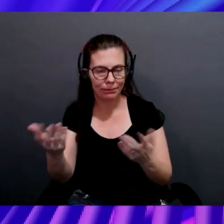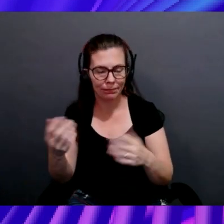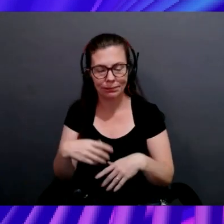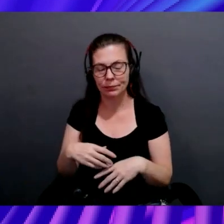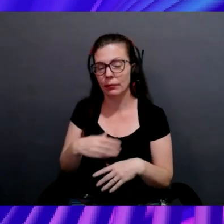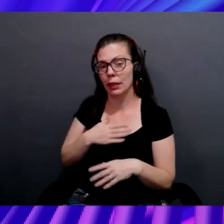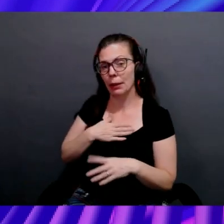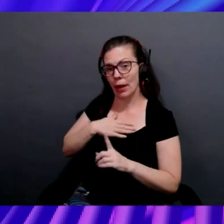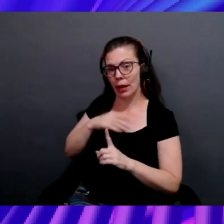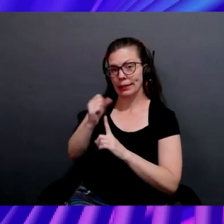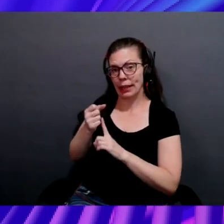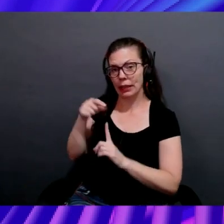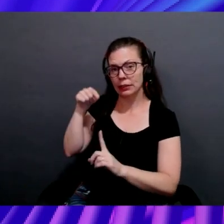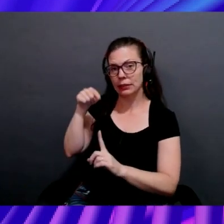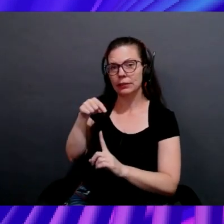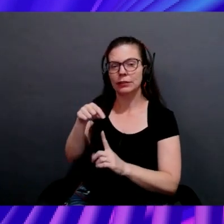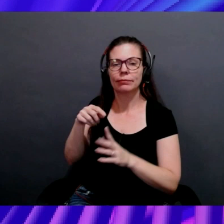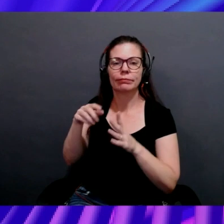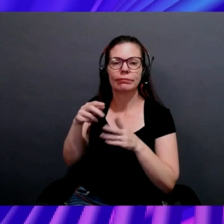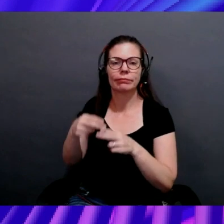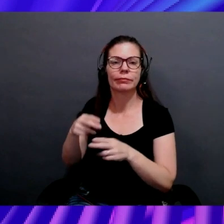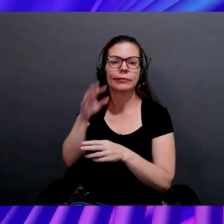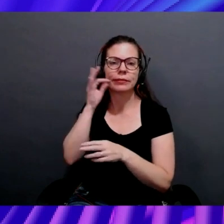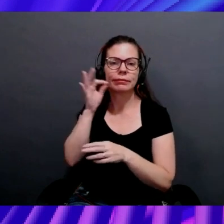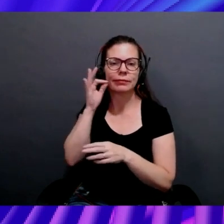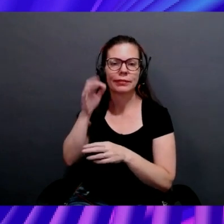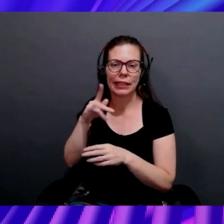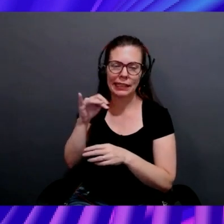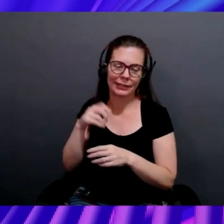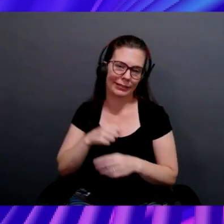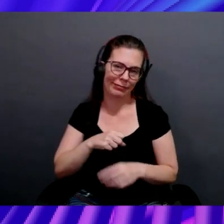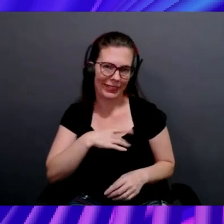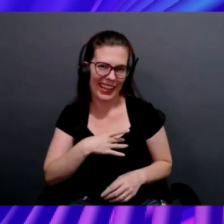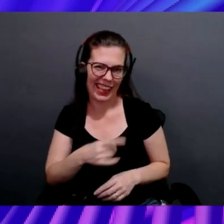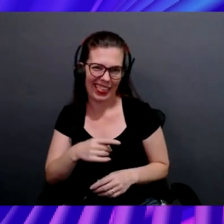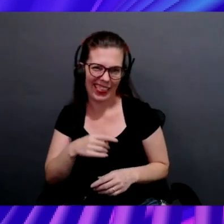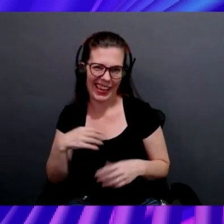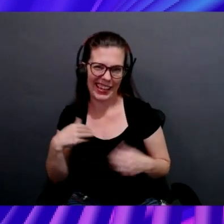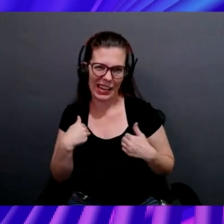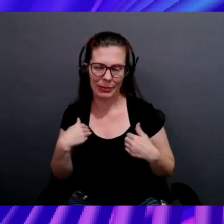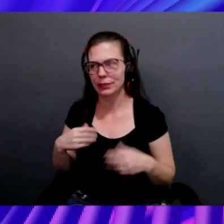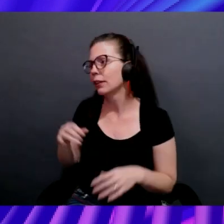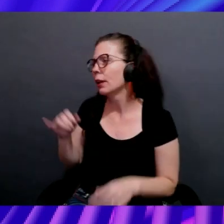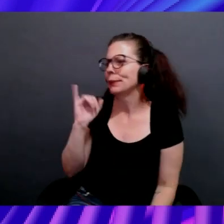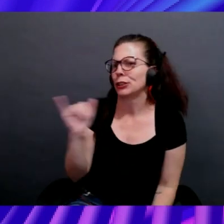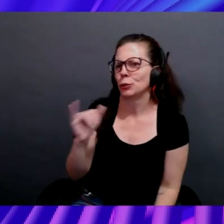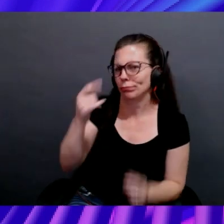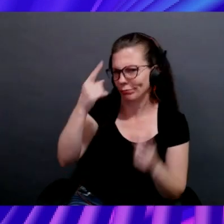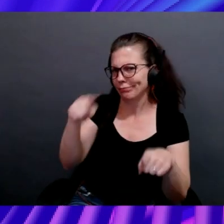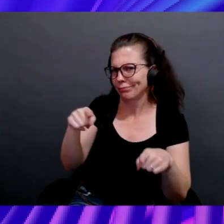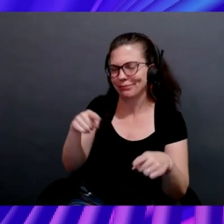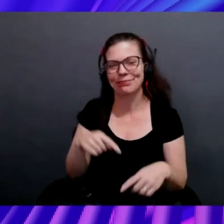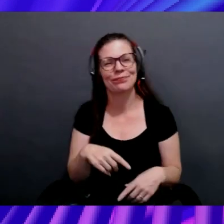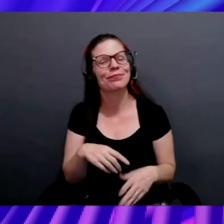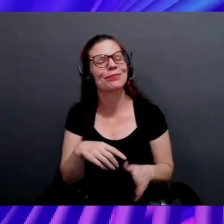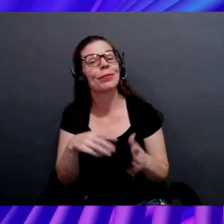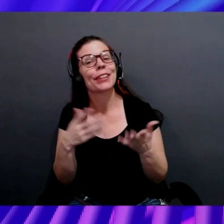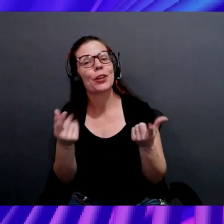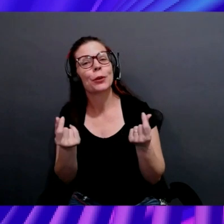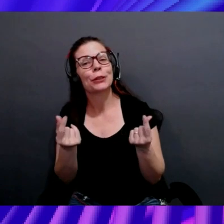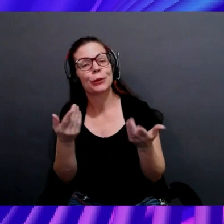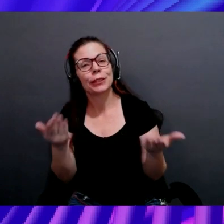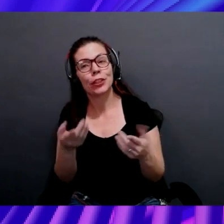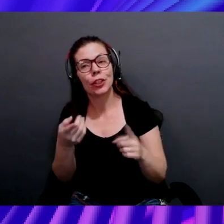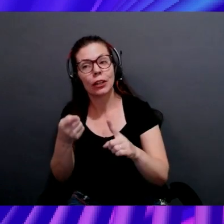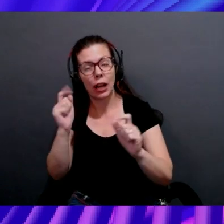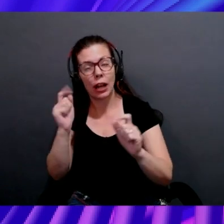case, it's going to be kittens, because I like animals. I like animals, too. So what I've done here is I've actually zoomed